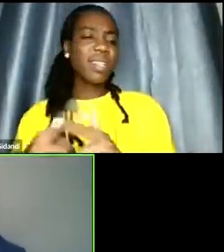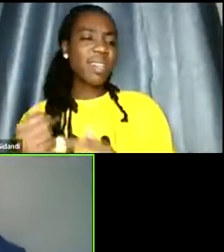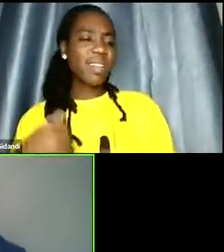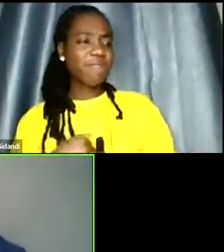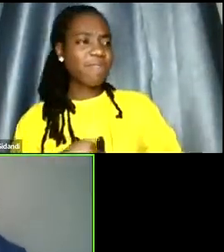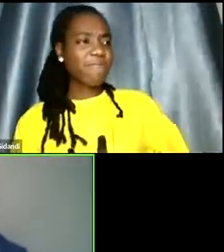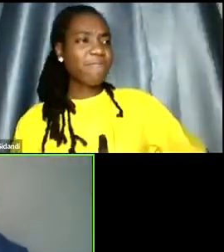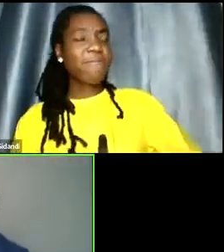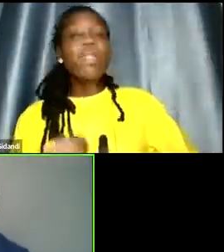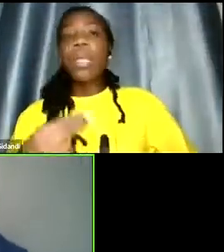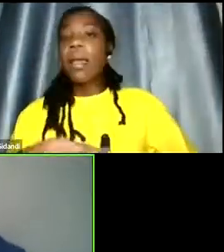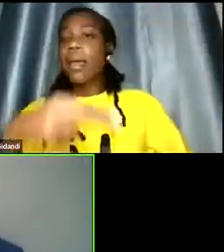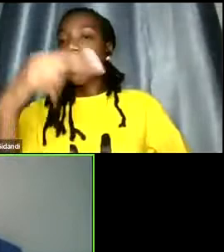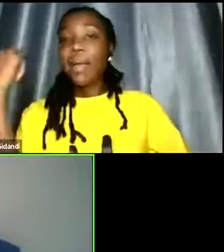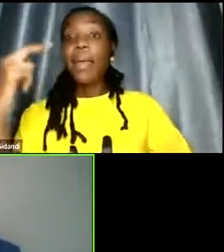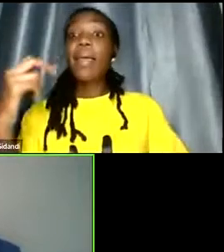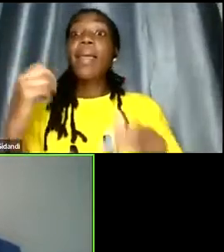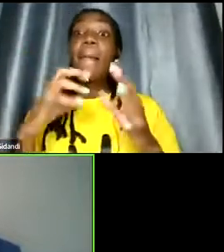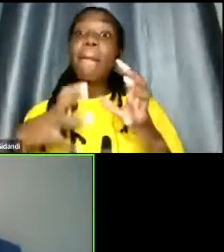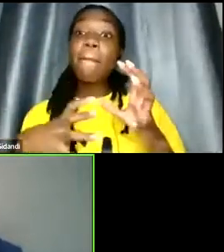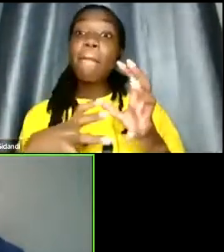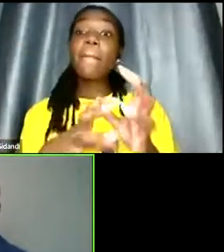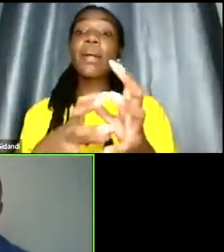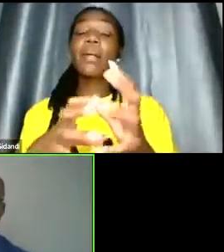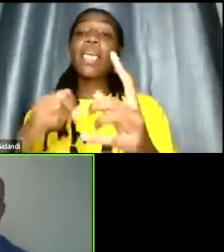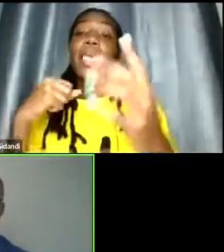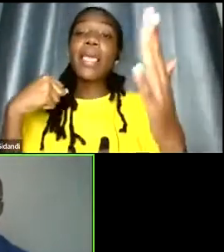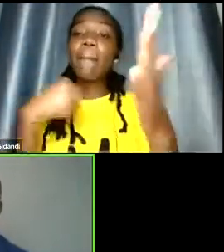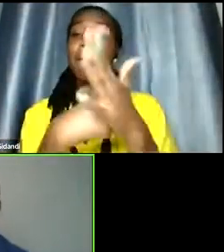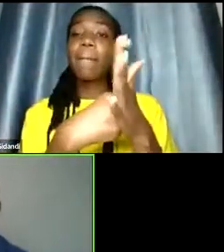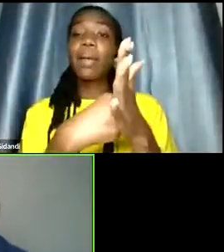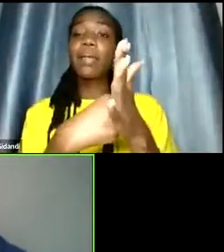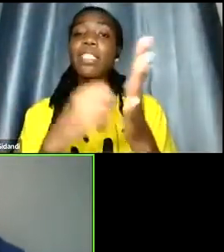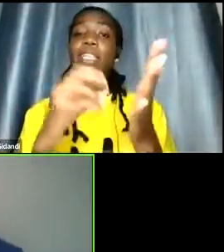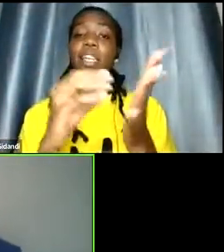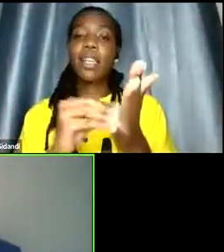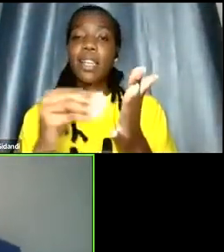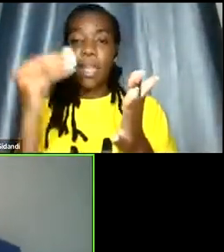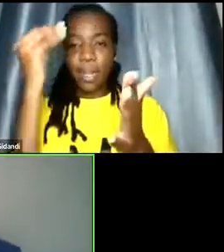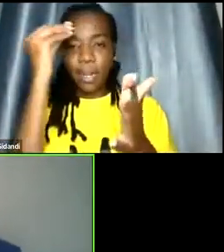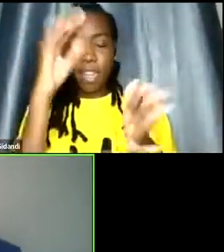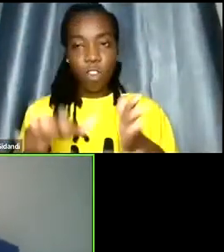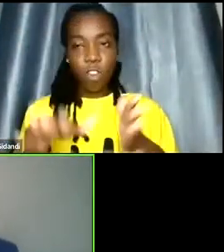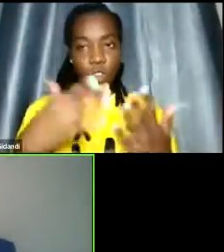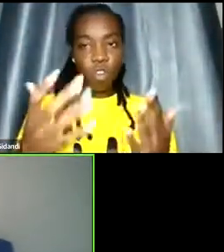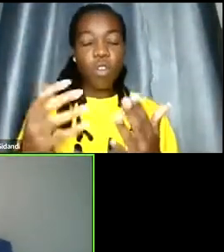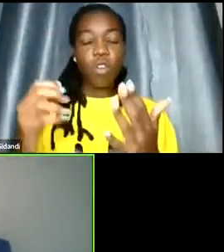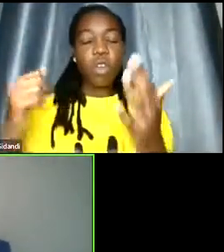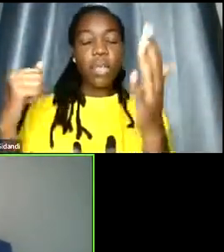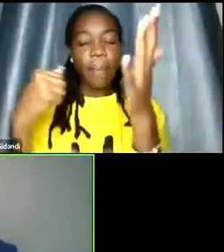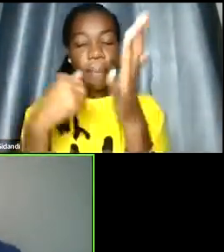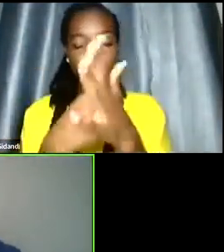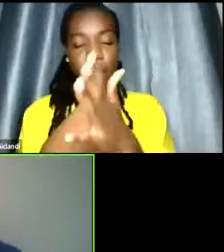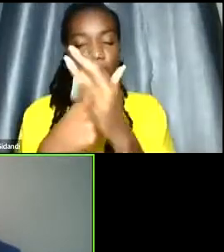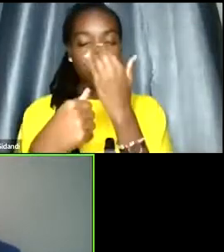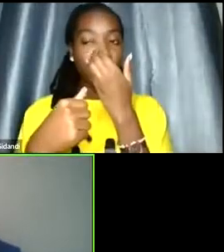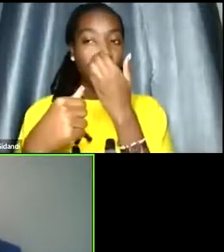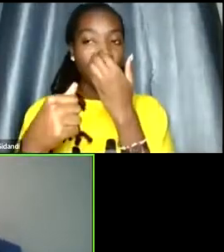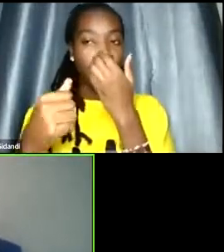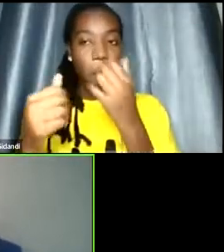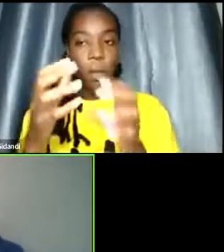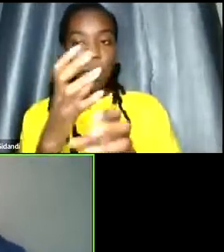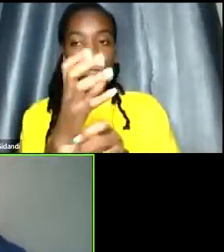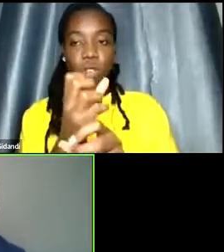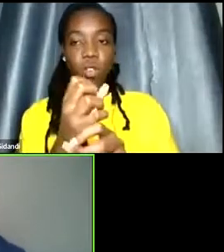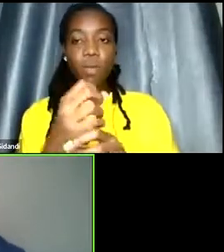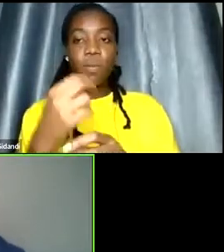or also known as high-low, to a high impact performing organization, also known as high-PO.